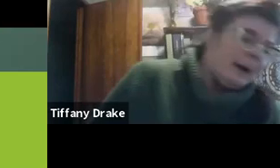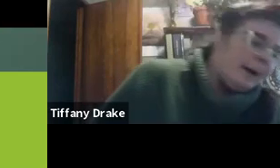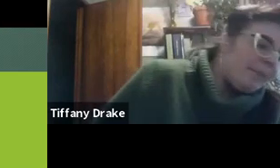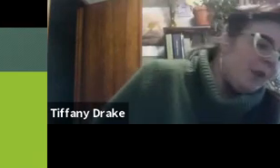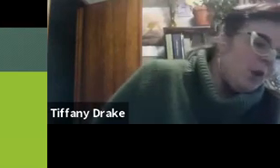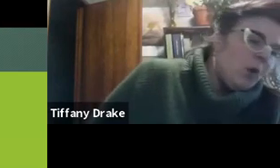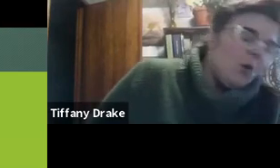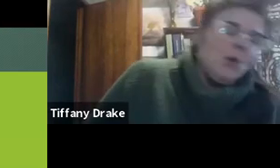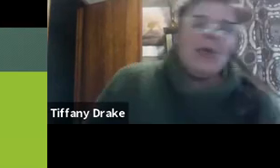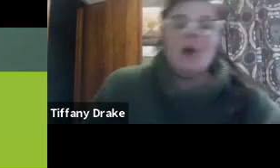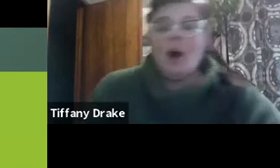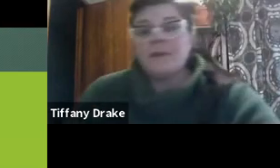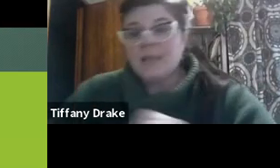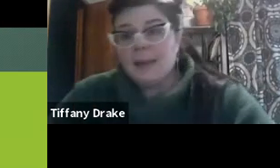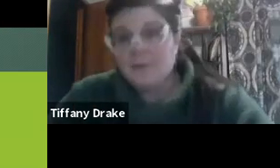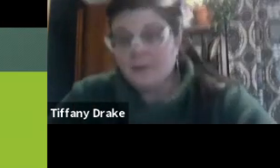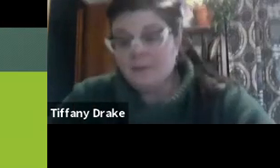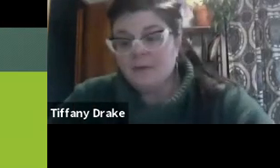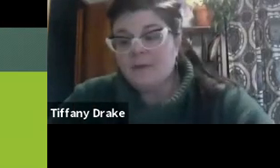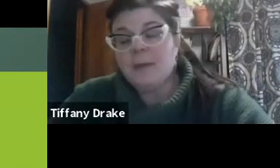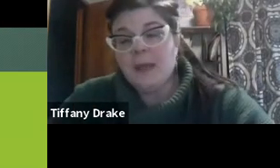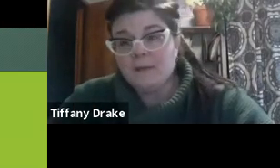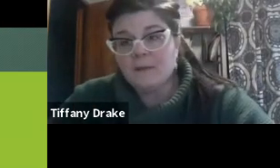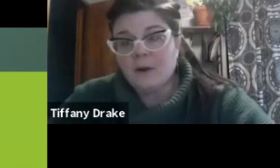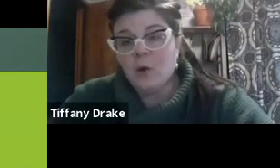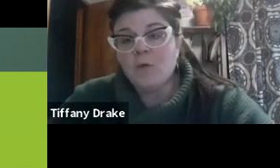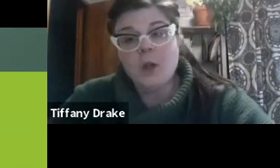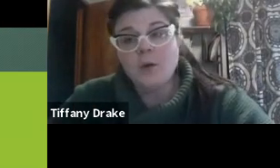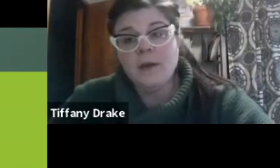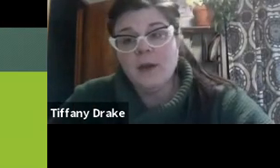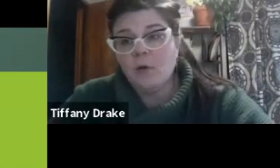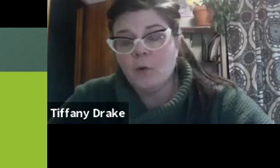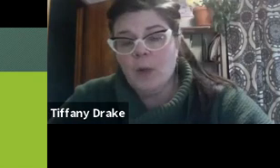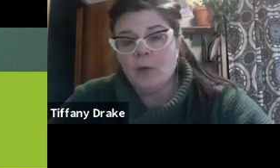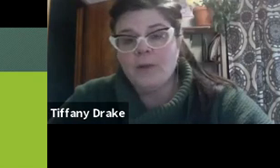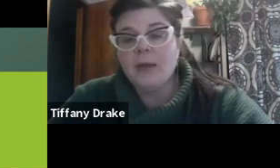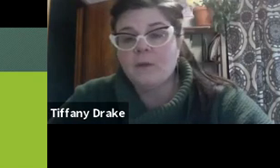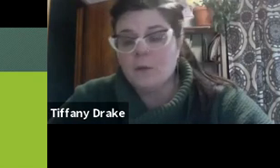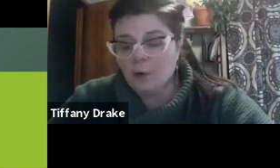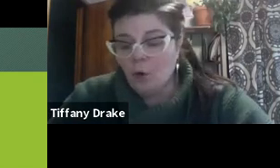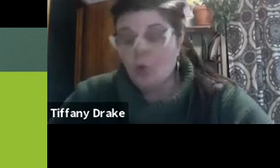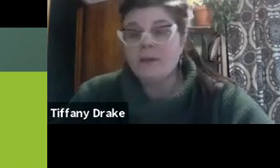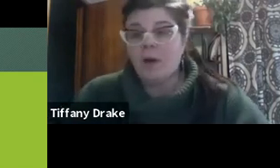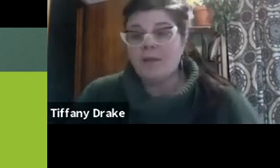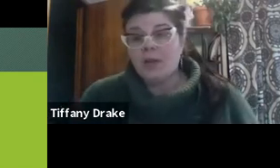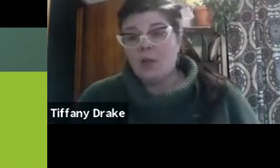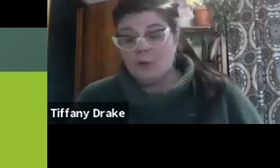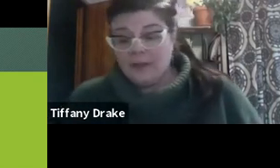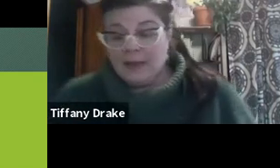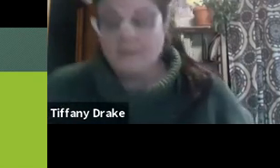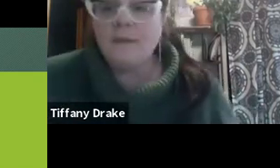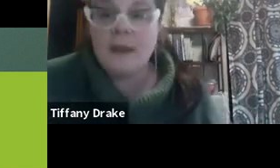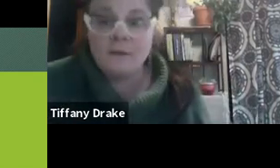right? And oftentimes CPS is very overloaded and overwhelmed. And so their goal is often to